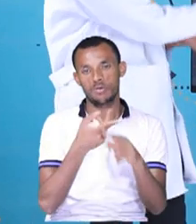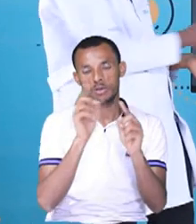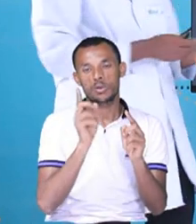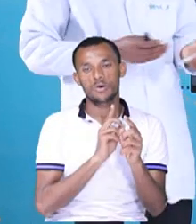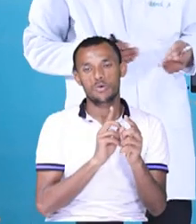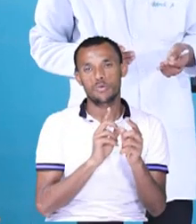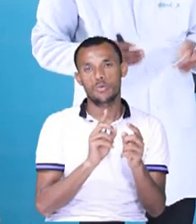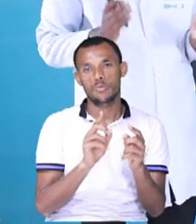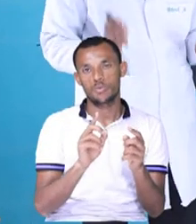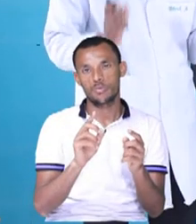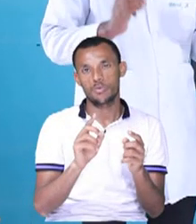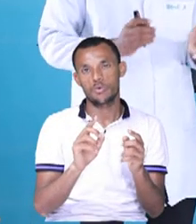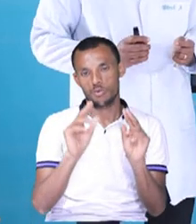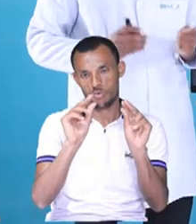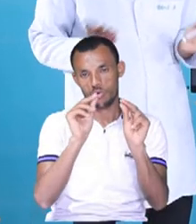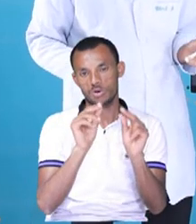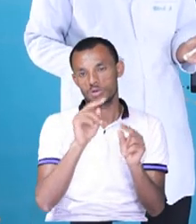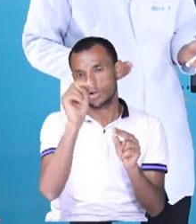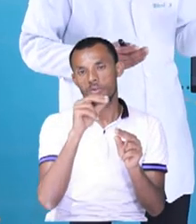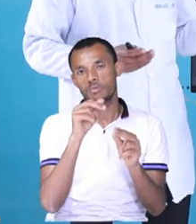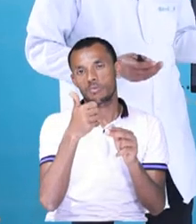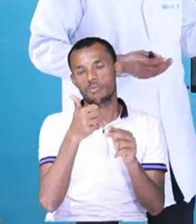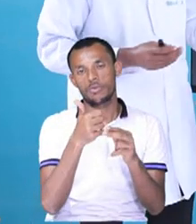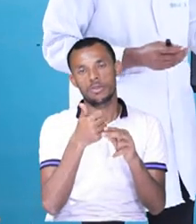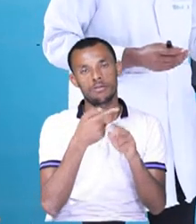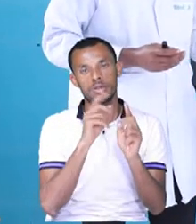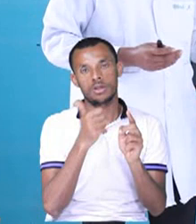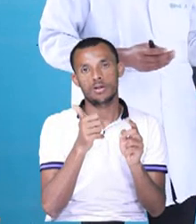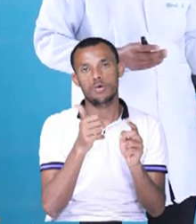difference? The difference is sodium? No. What is the difference? The